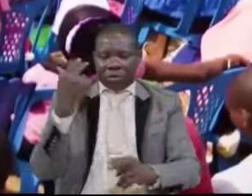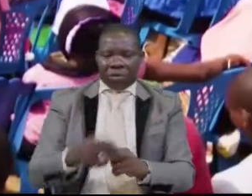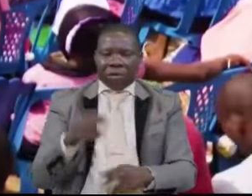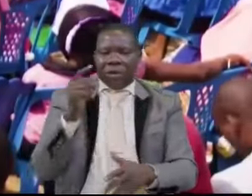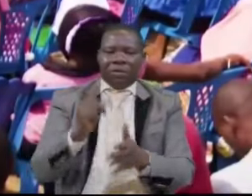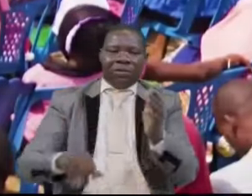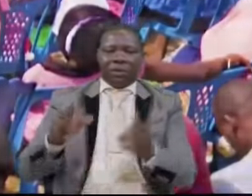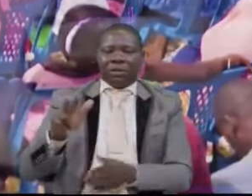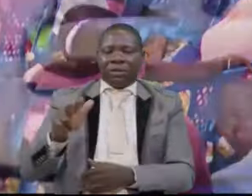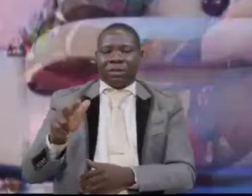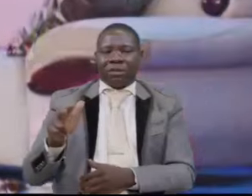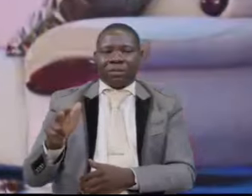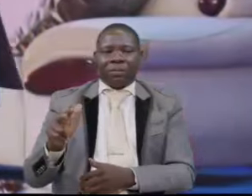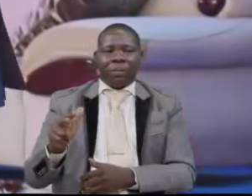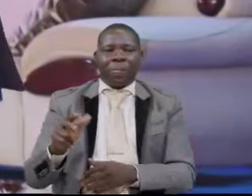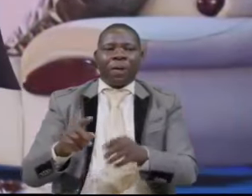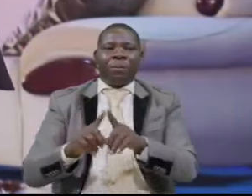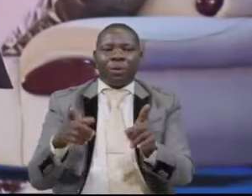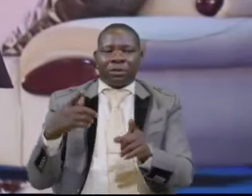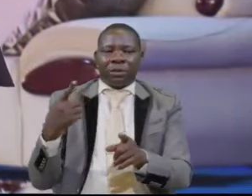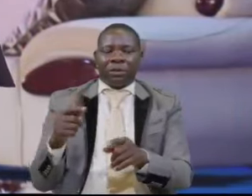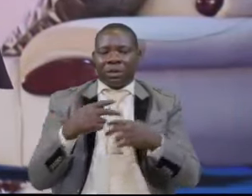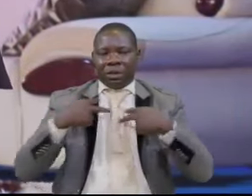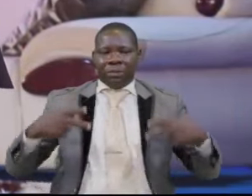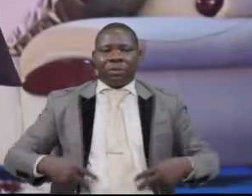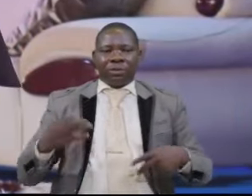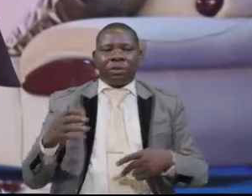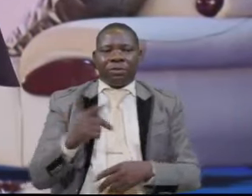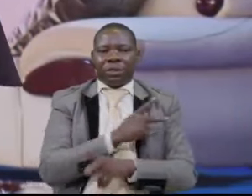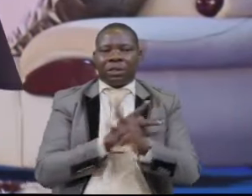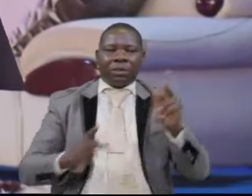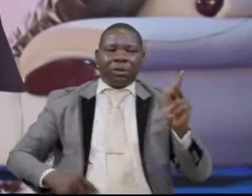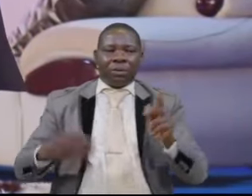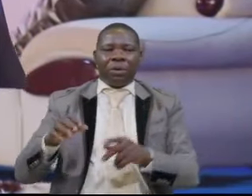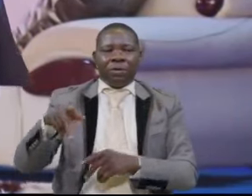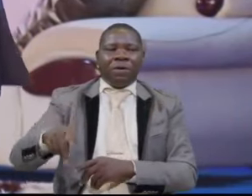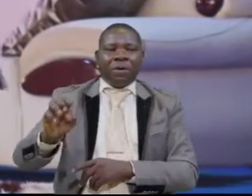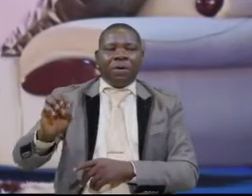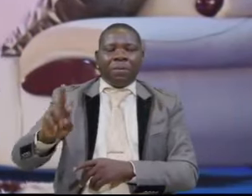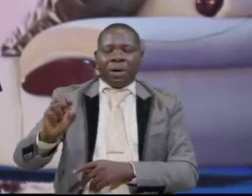13, it says, but the prince of the kingdom of Persia withstood me